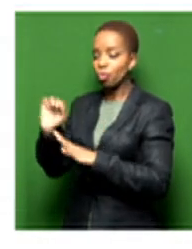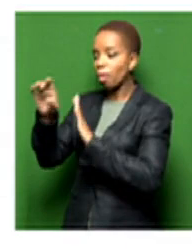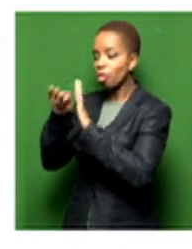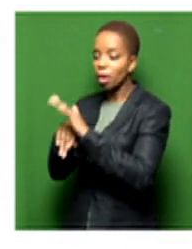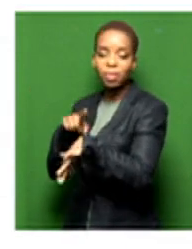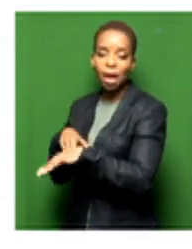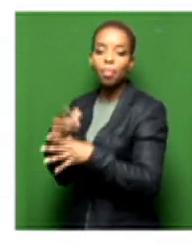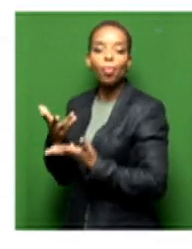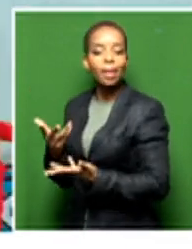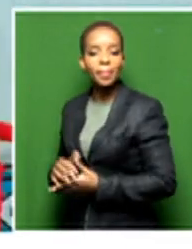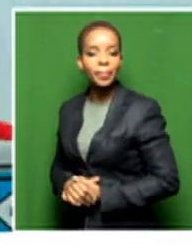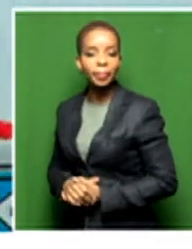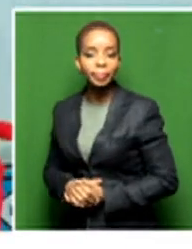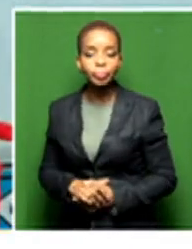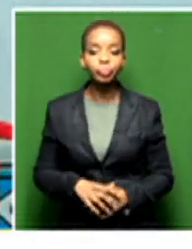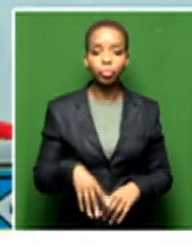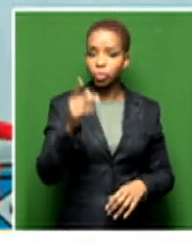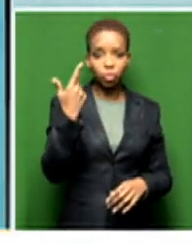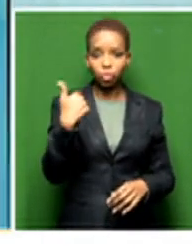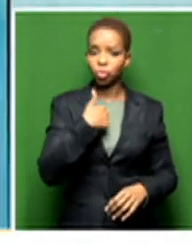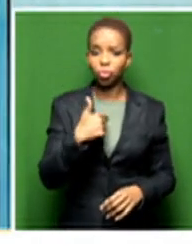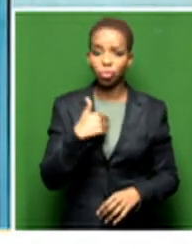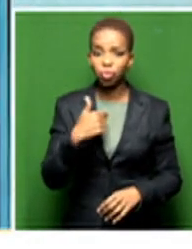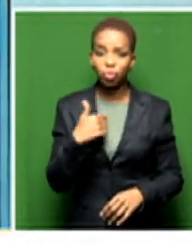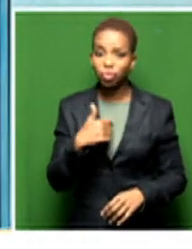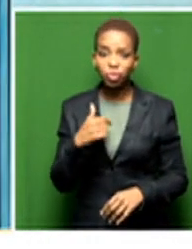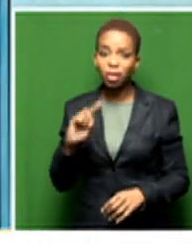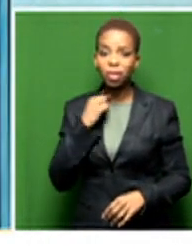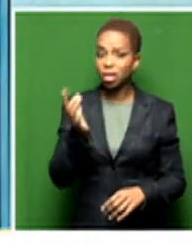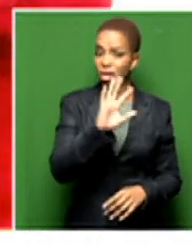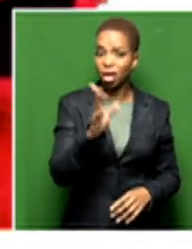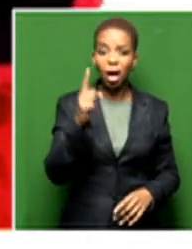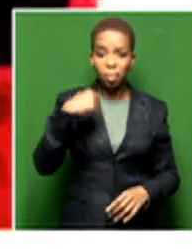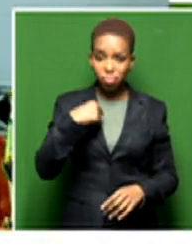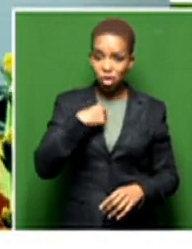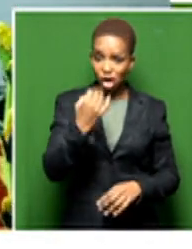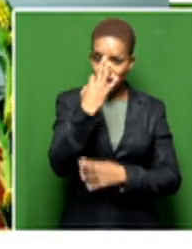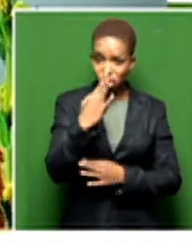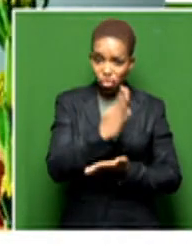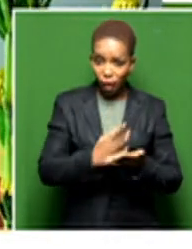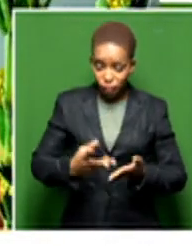where. Elmo doesn't know. Elmo's only 3.5 years old.